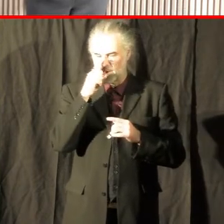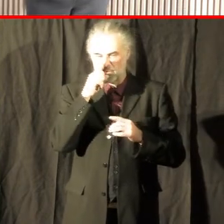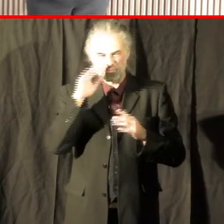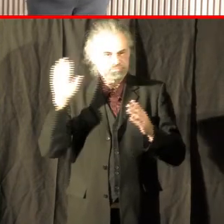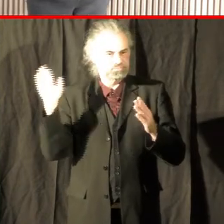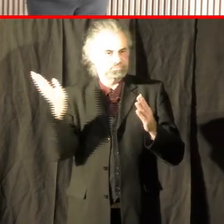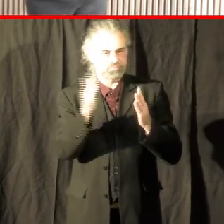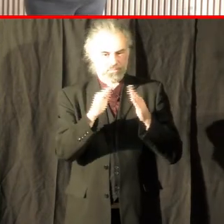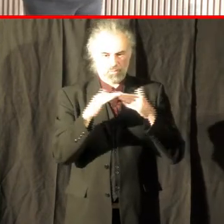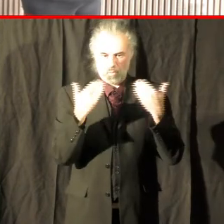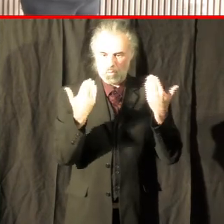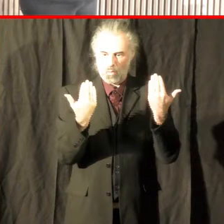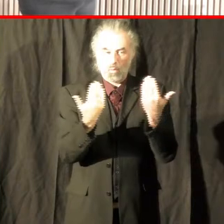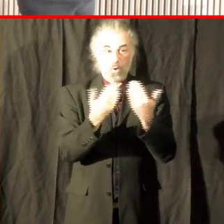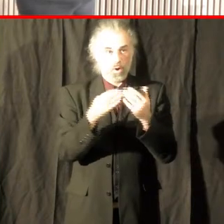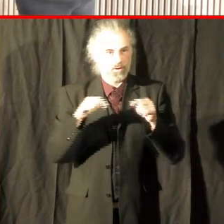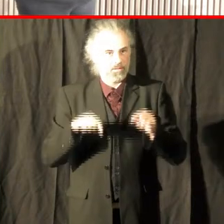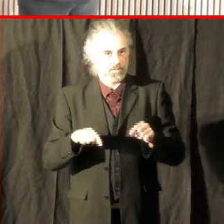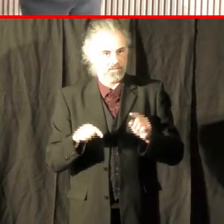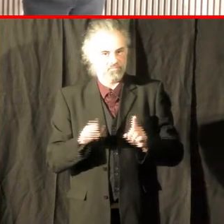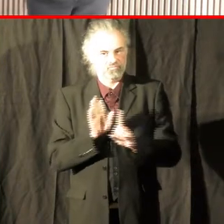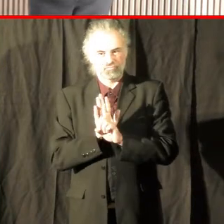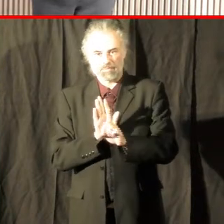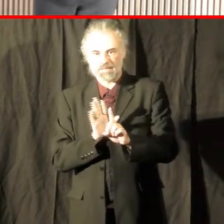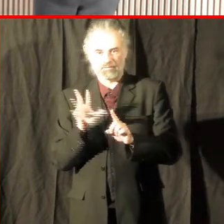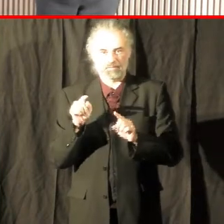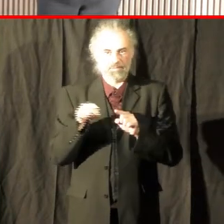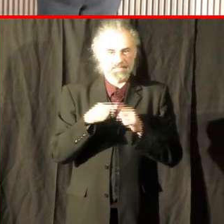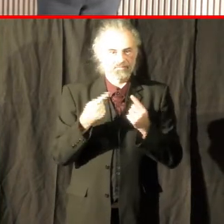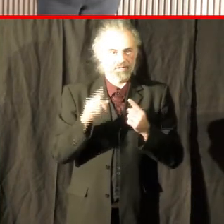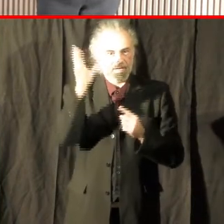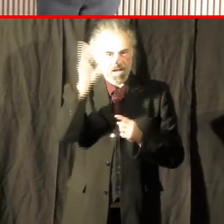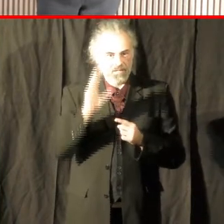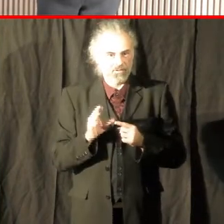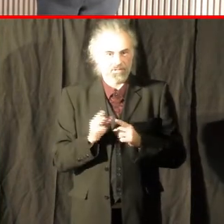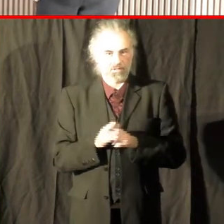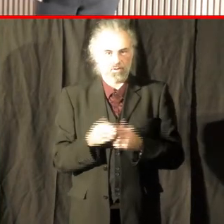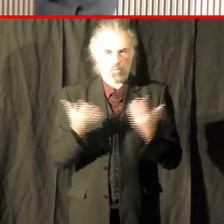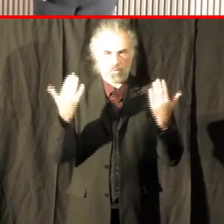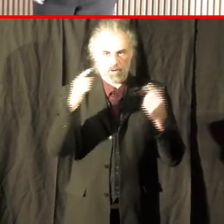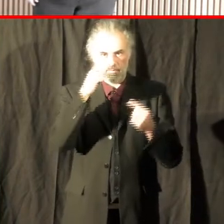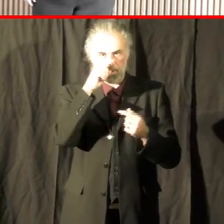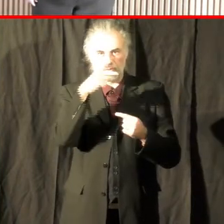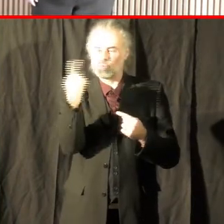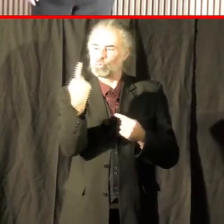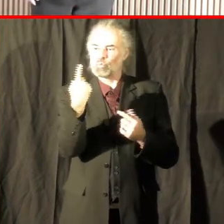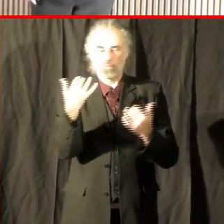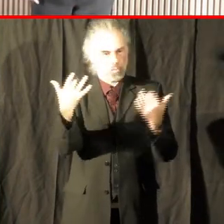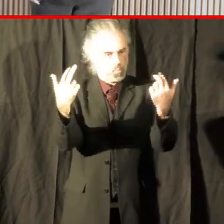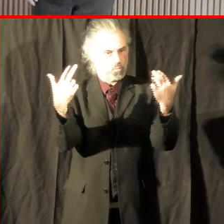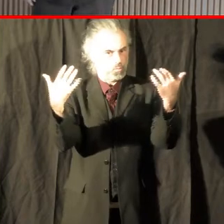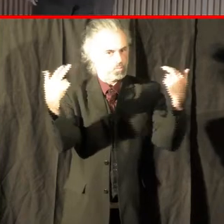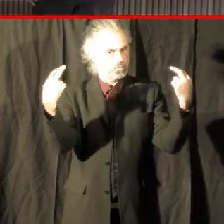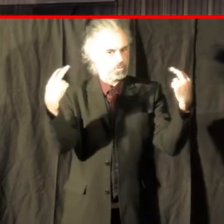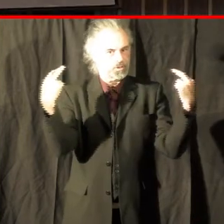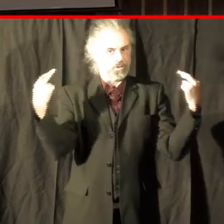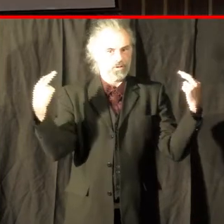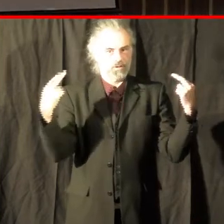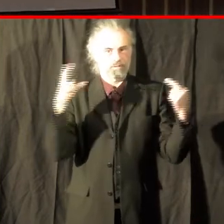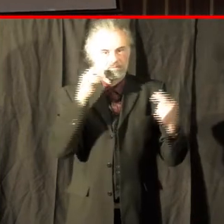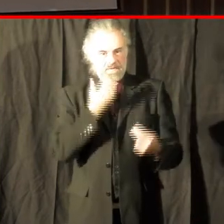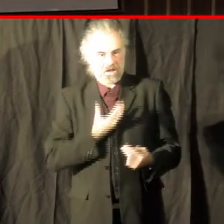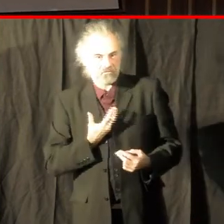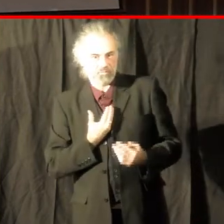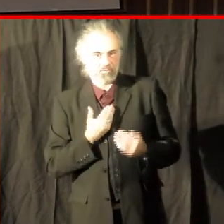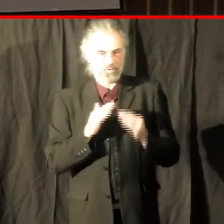globe here represented, and welcome to those of you who are watching us from the comfort of your own